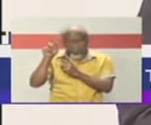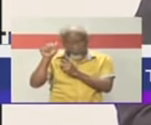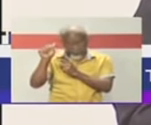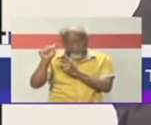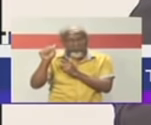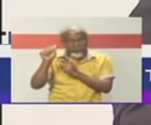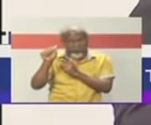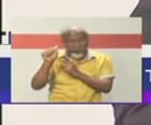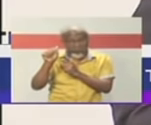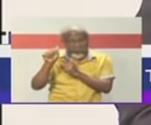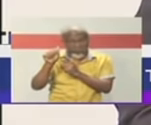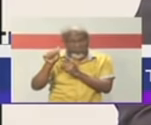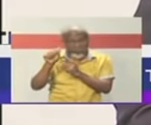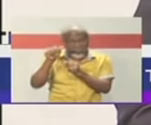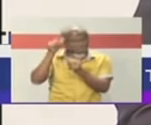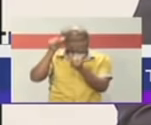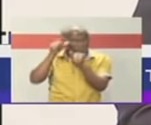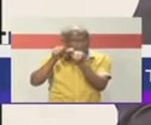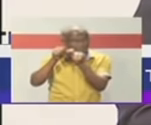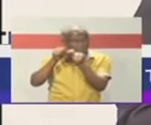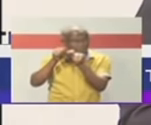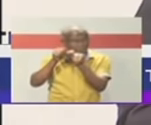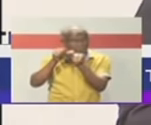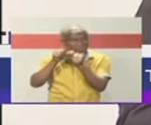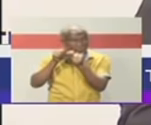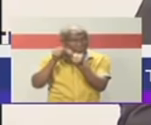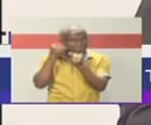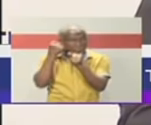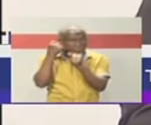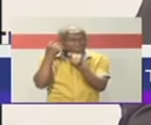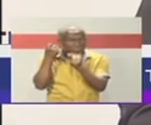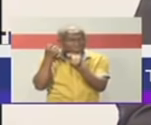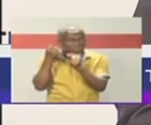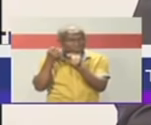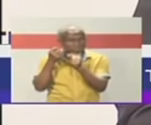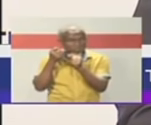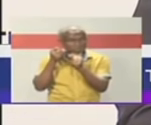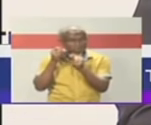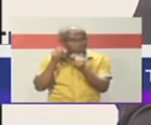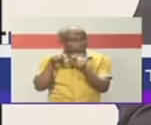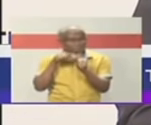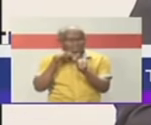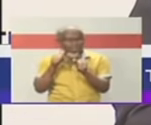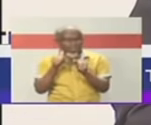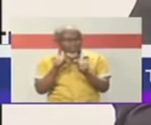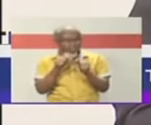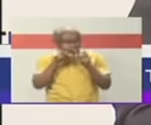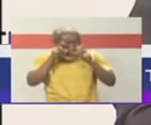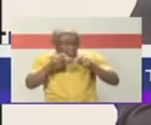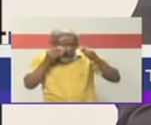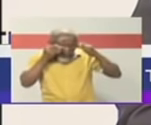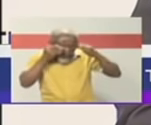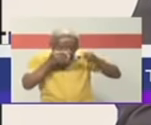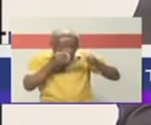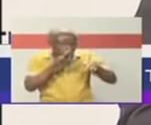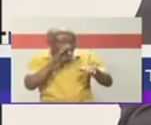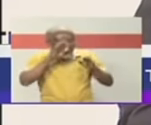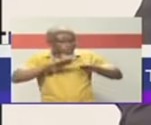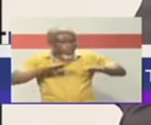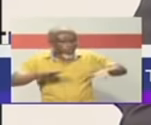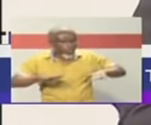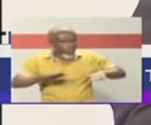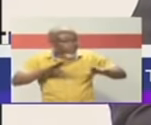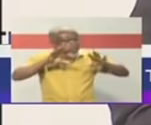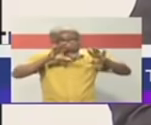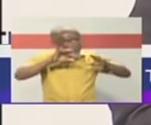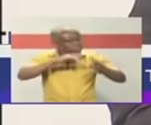this one scenario. One, minors are not to be ignored. They are vulnerable. A number of them can't